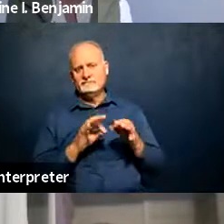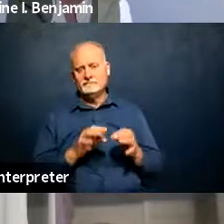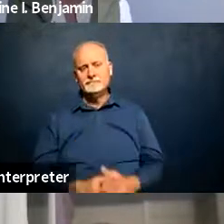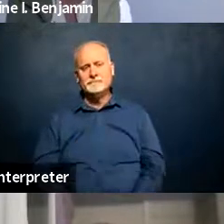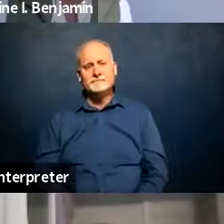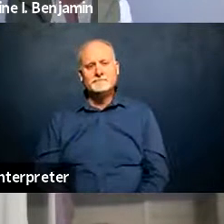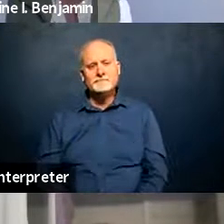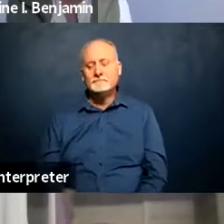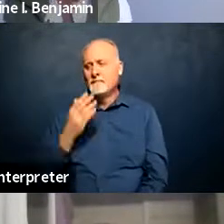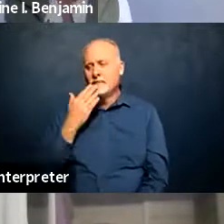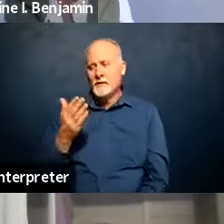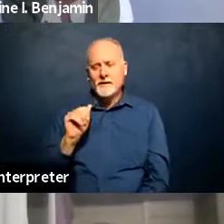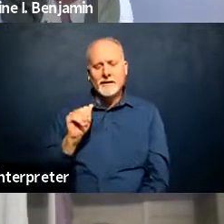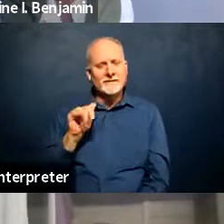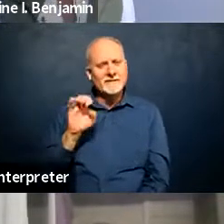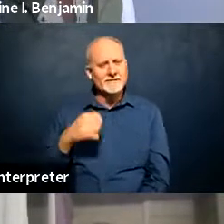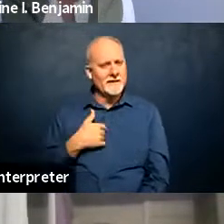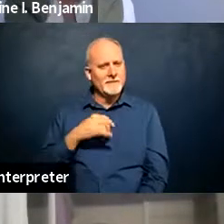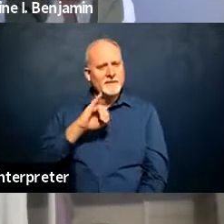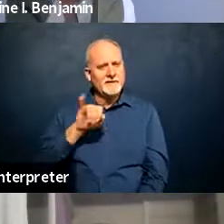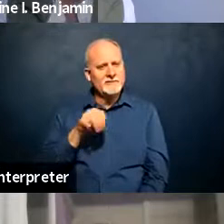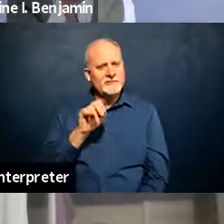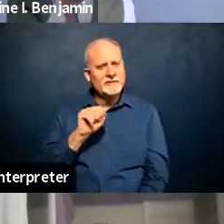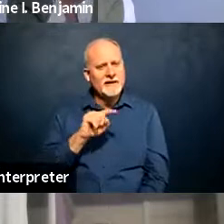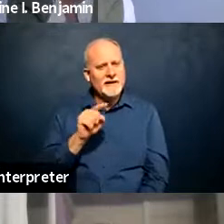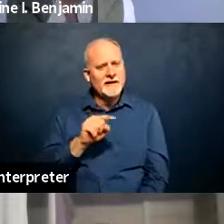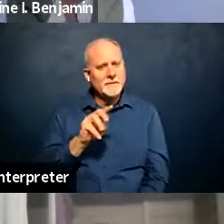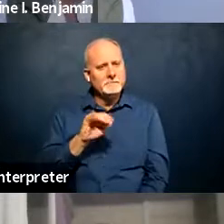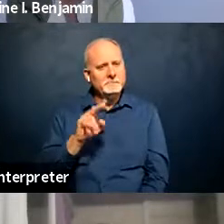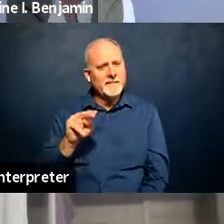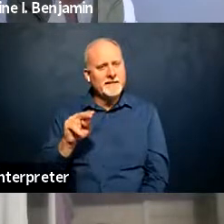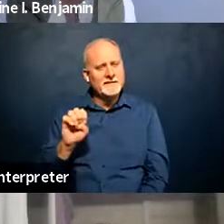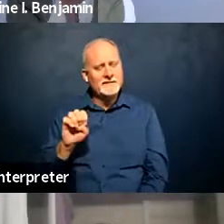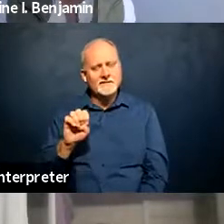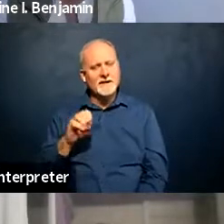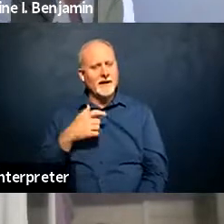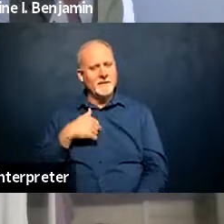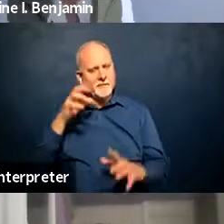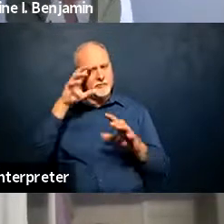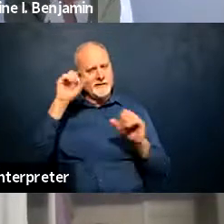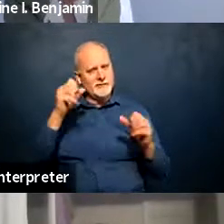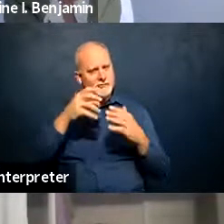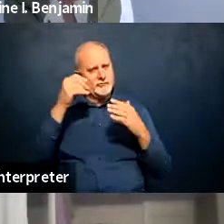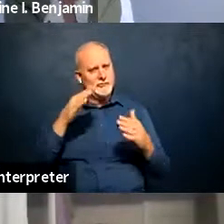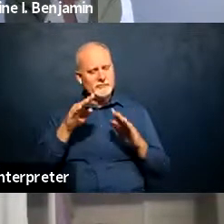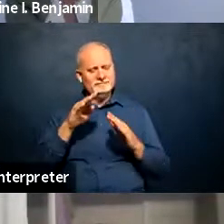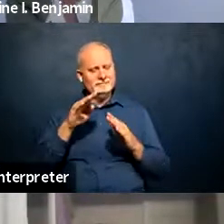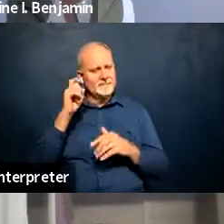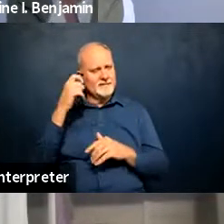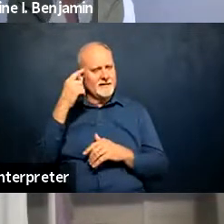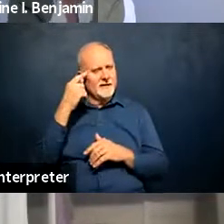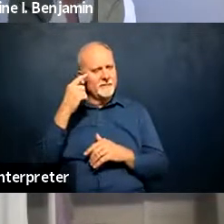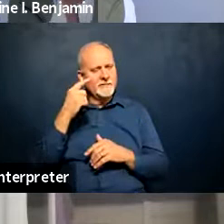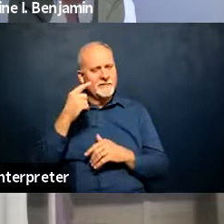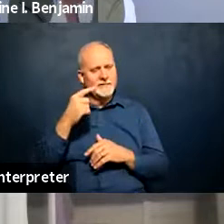Thanks, Alice. So my name is Jasmine Benjamin. I'm the president of the Graduate Student Government. And I'll echo a lot of Tyler's remarks at the